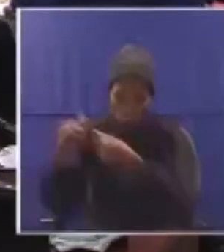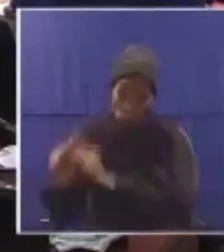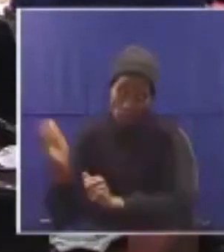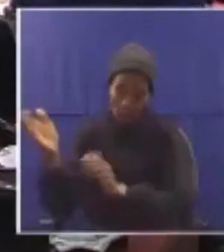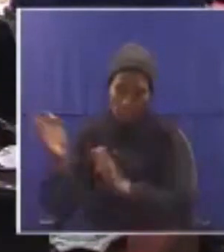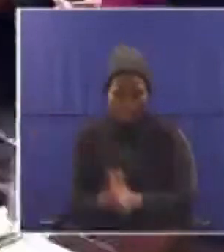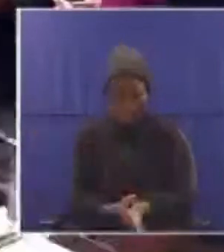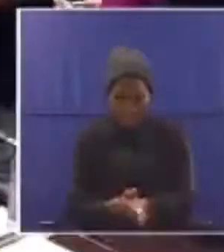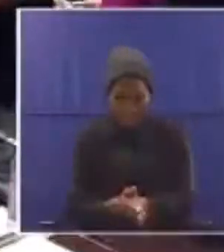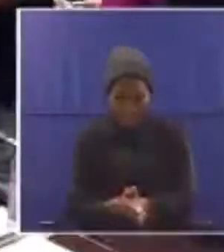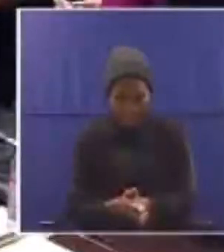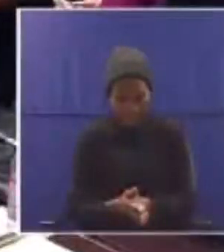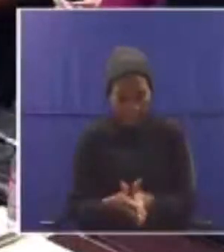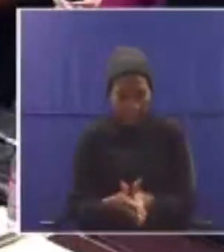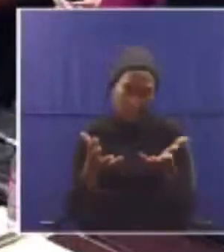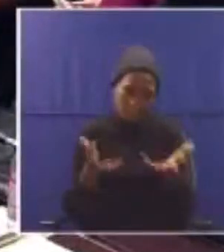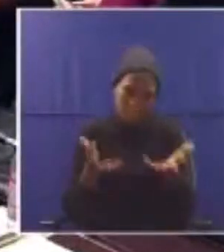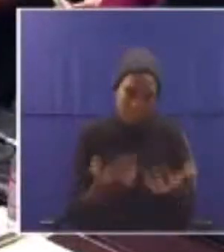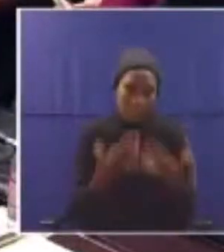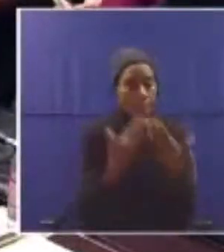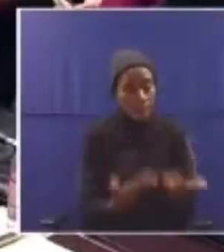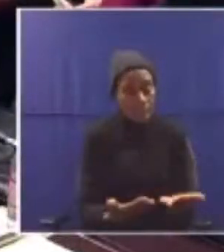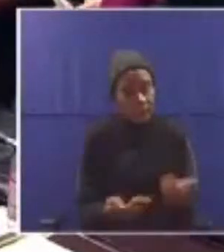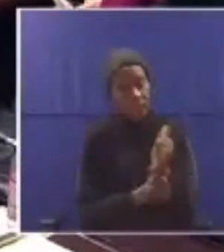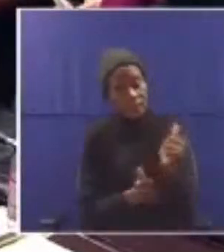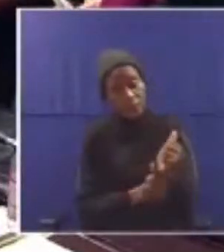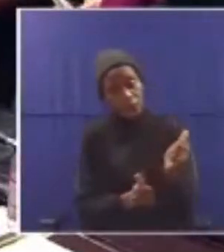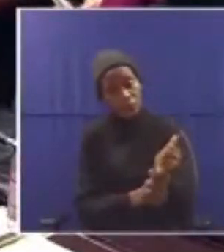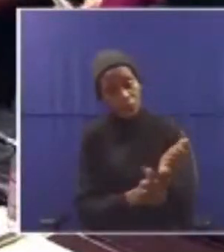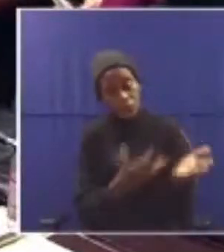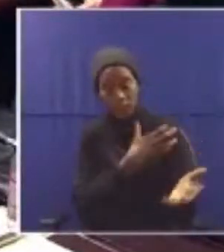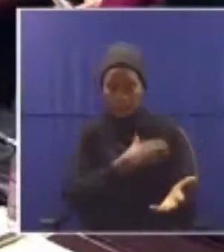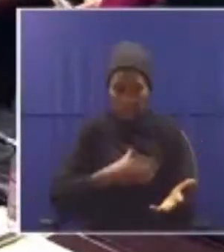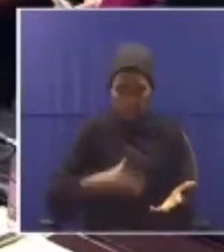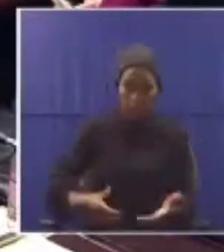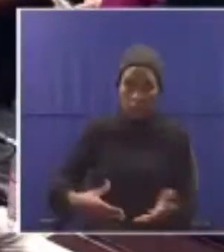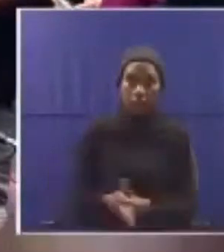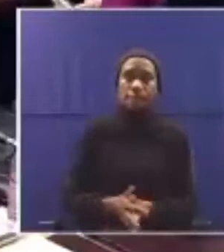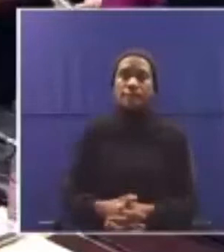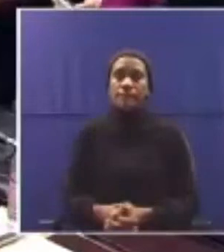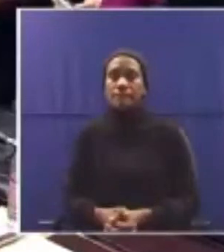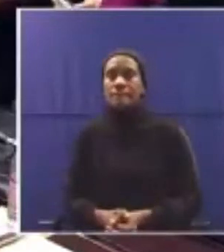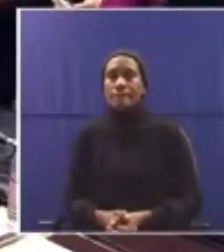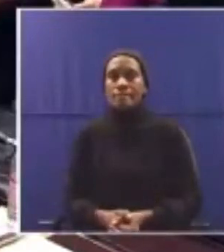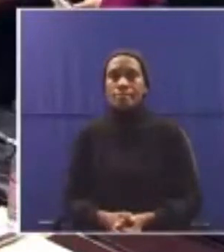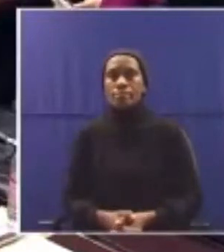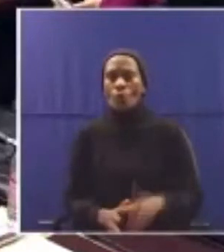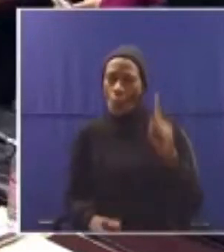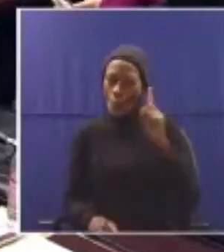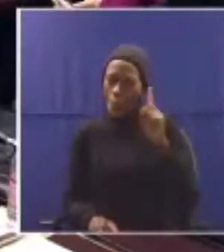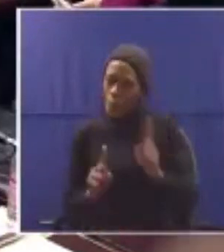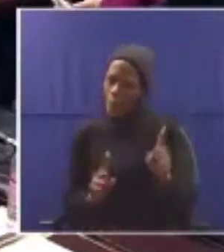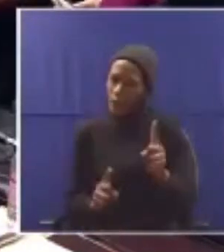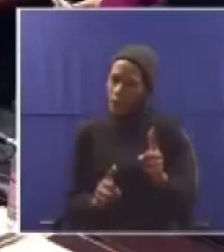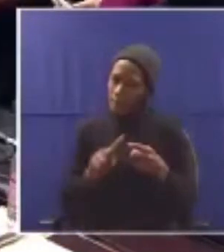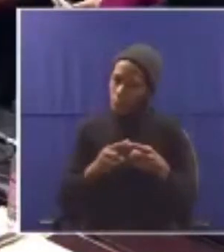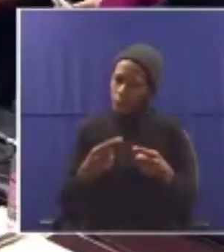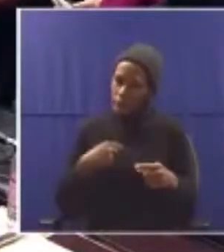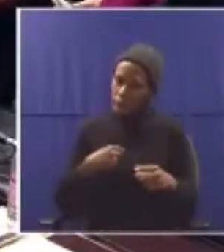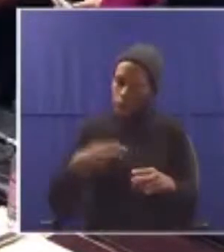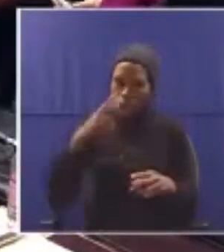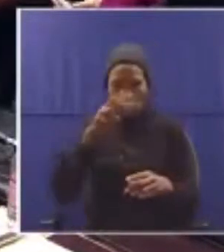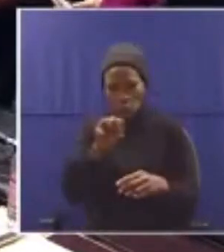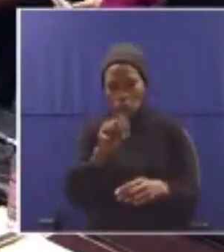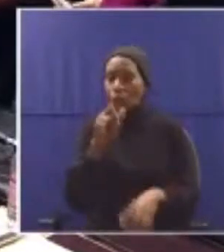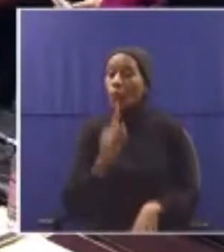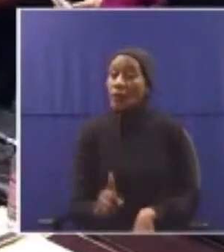Chair. Thank you very much, Deputy President. One thing that needs to be noted, Deputy